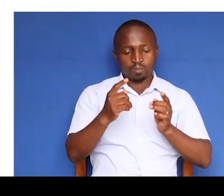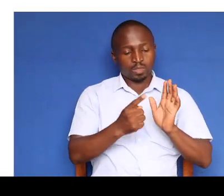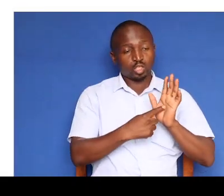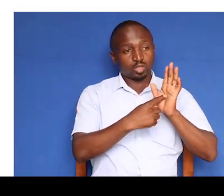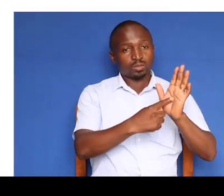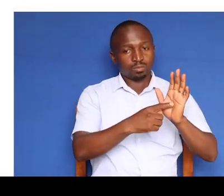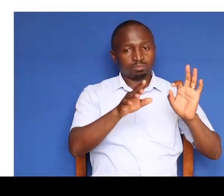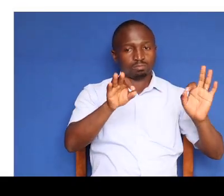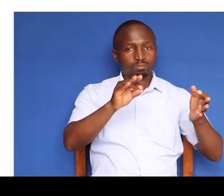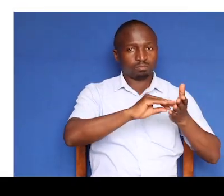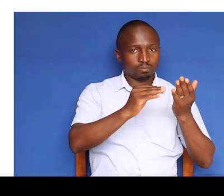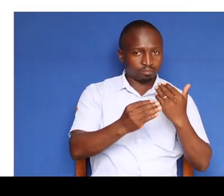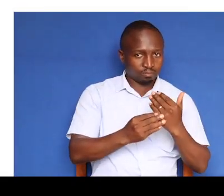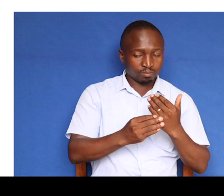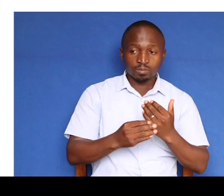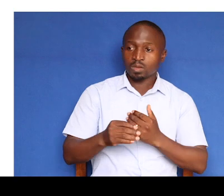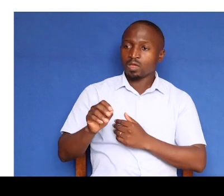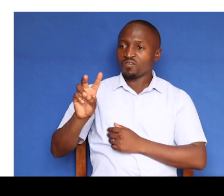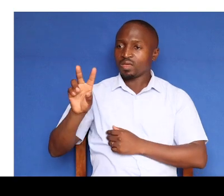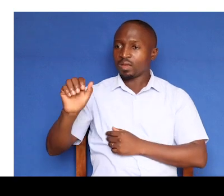Show how VAT is computed.